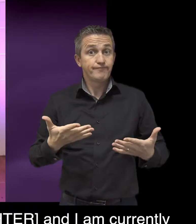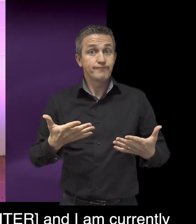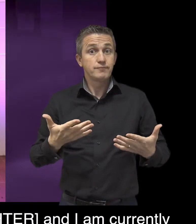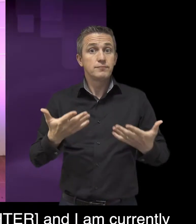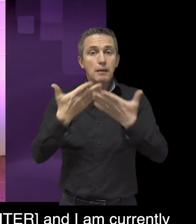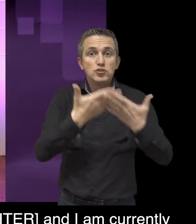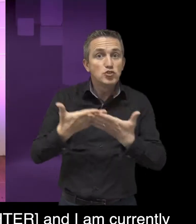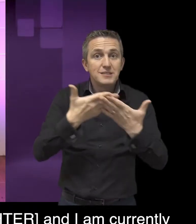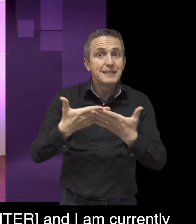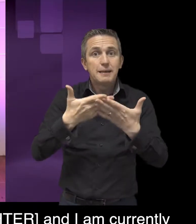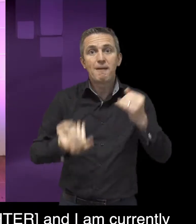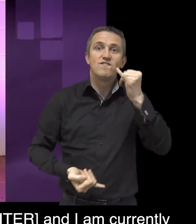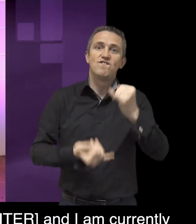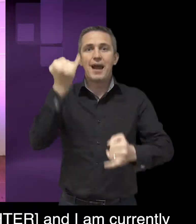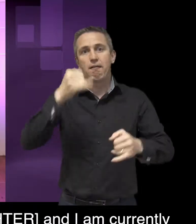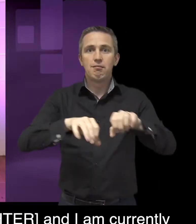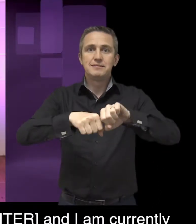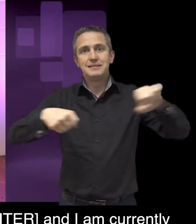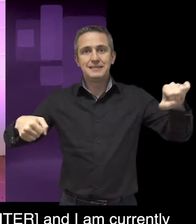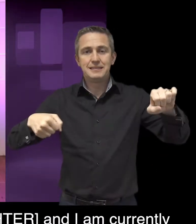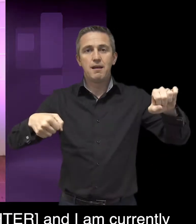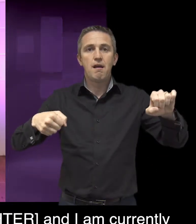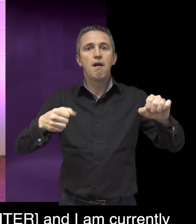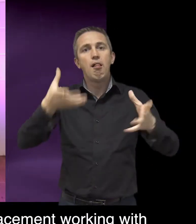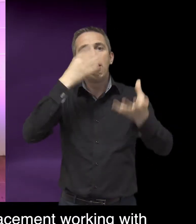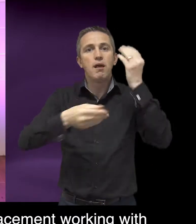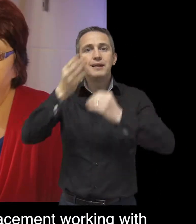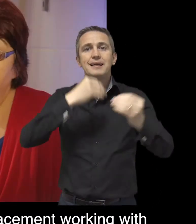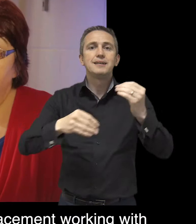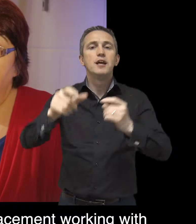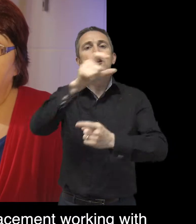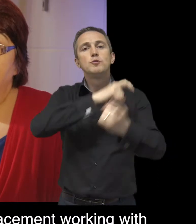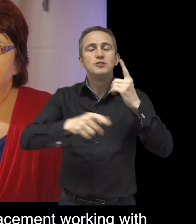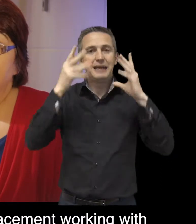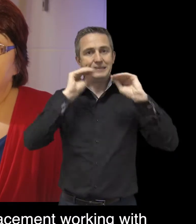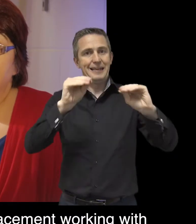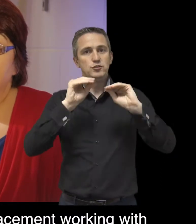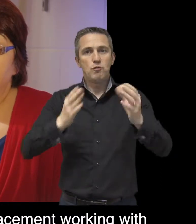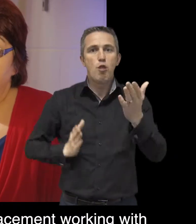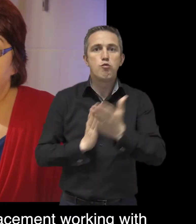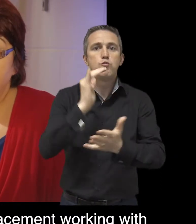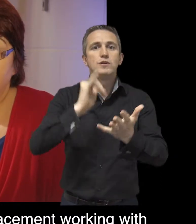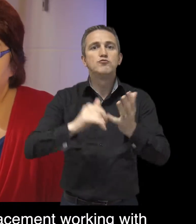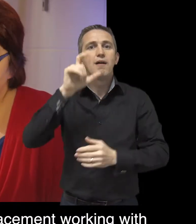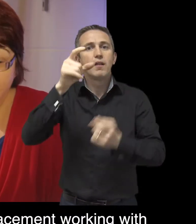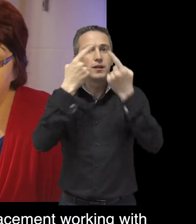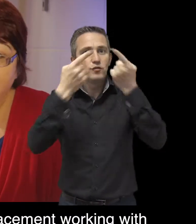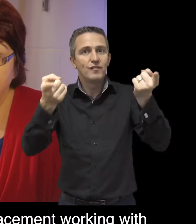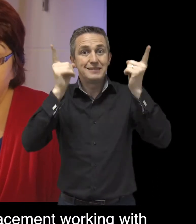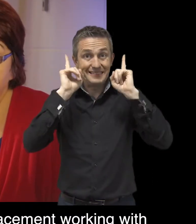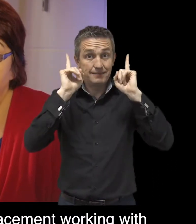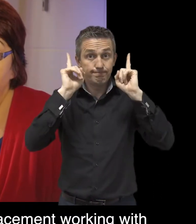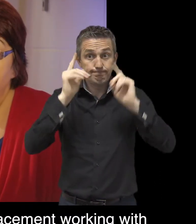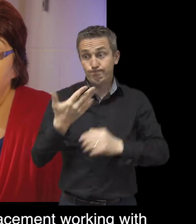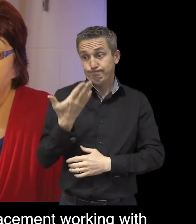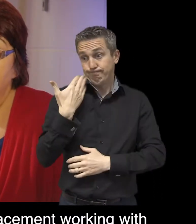year doing community education at Strathclyde Uni, and just finished a fabulous